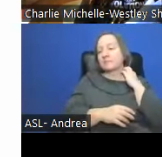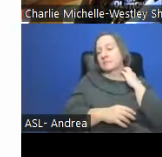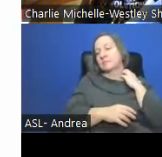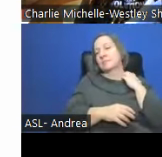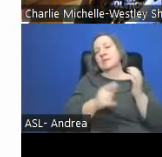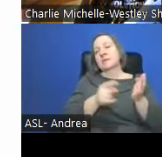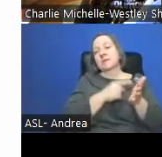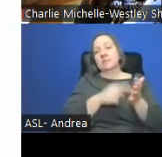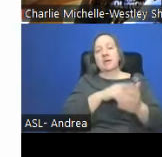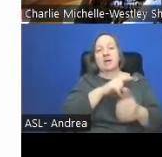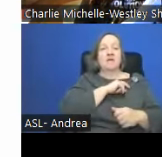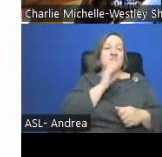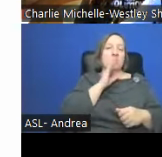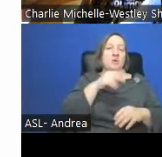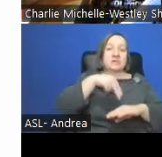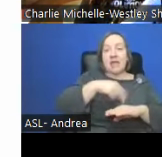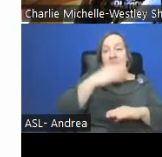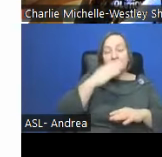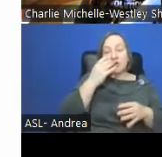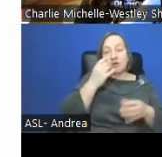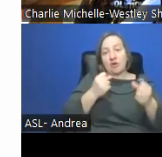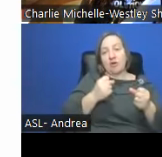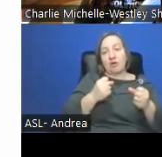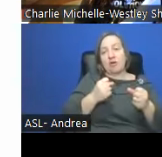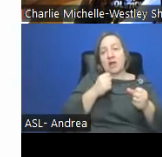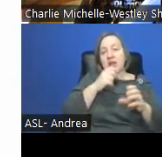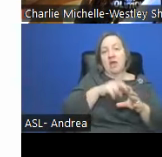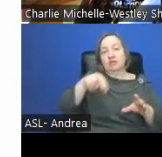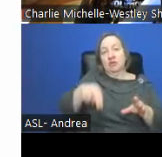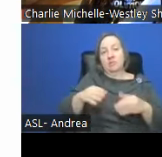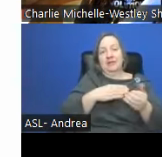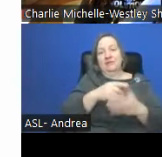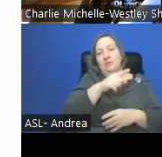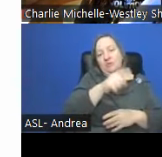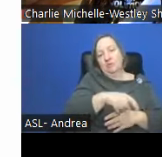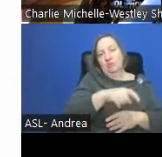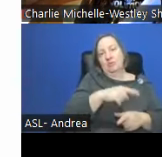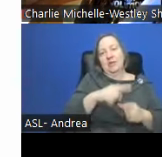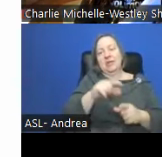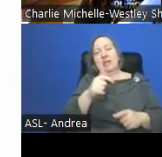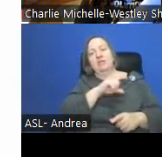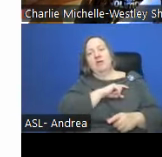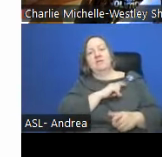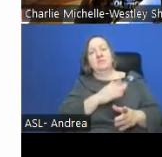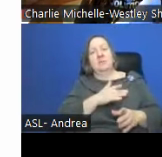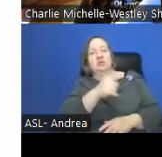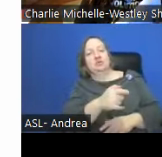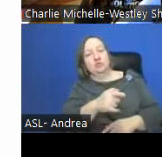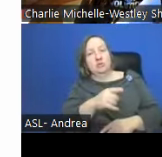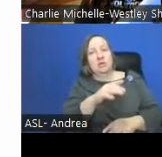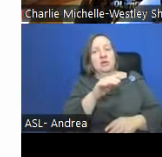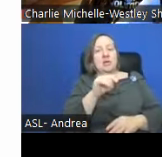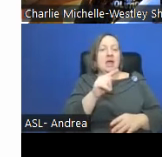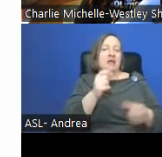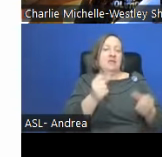sometimes an officer will stand in front of a car and not jump out of the way, even though they're supposed to. And then another officer might shoot at the driver